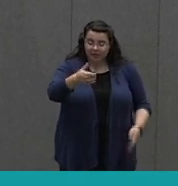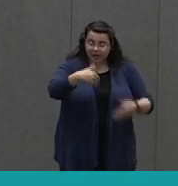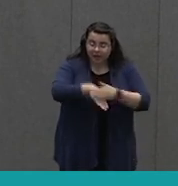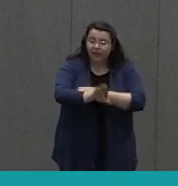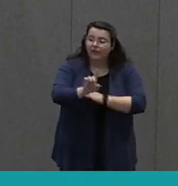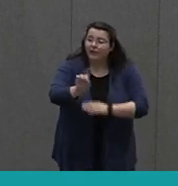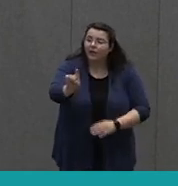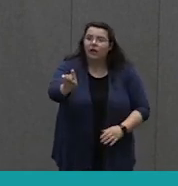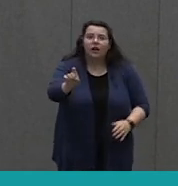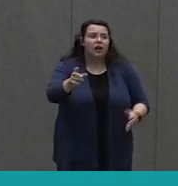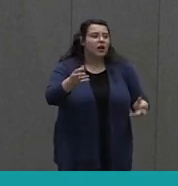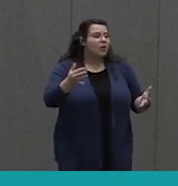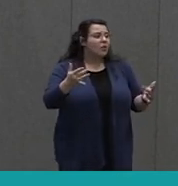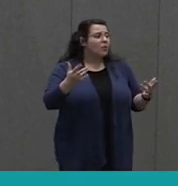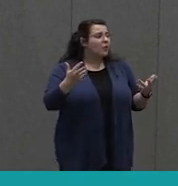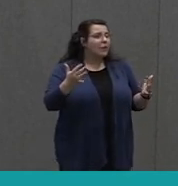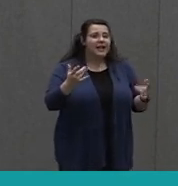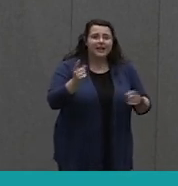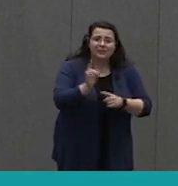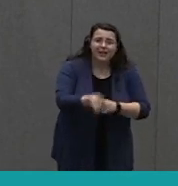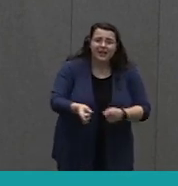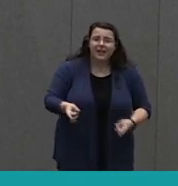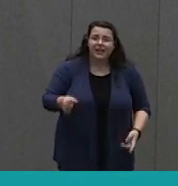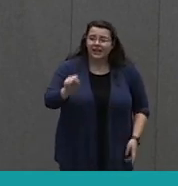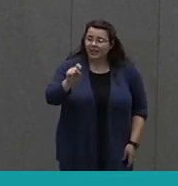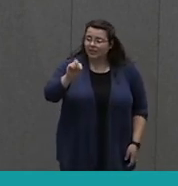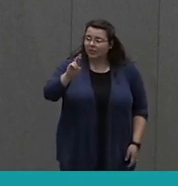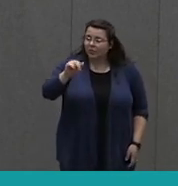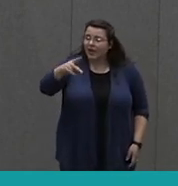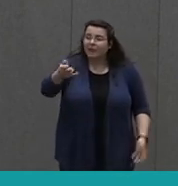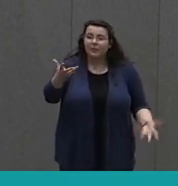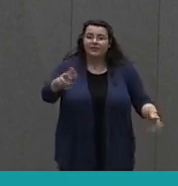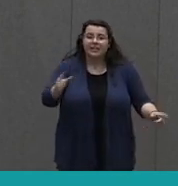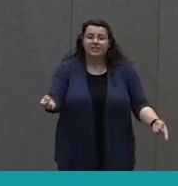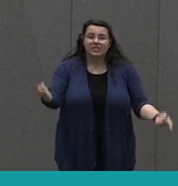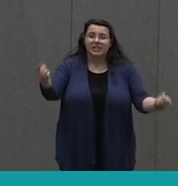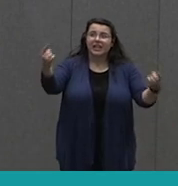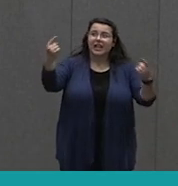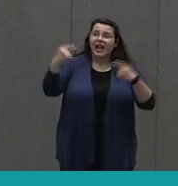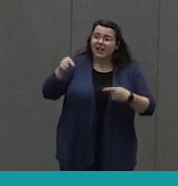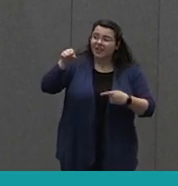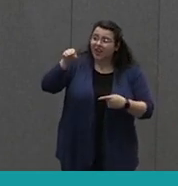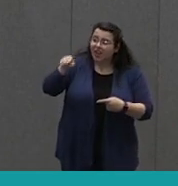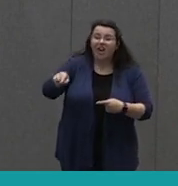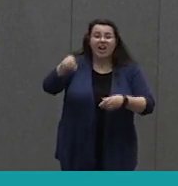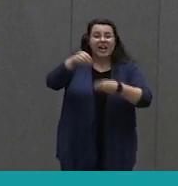Something was coming to get her, maybe, and she shut her eyes with her hands.